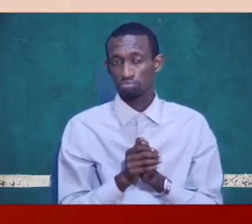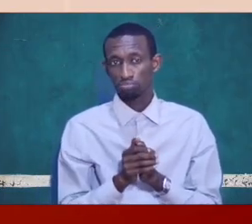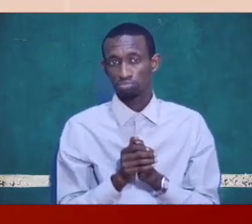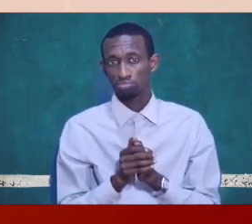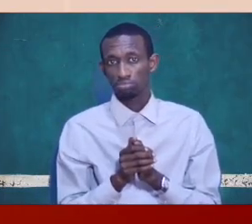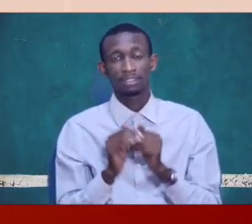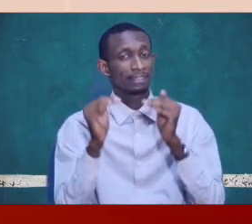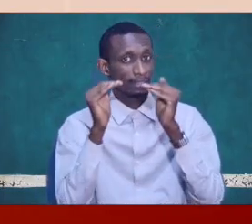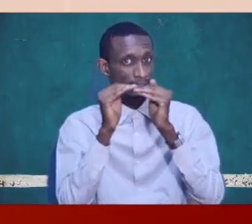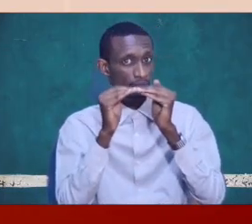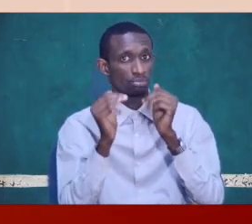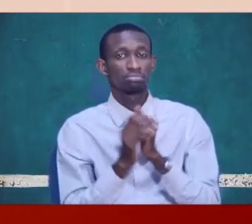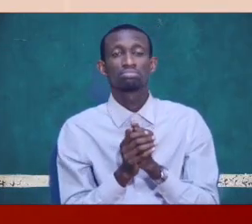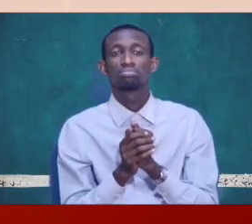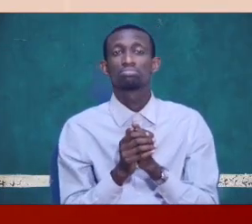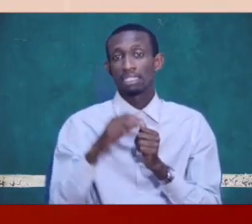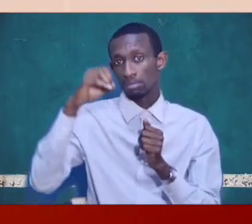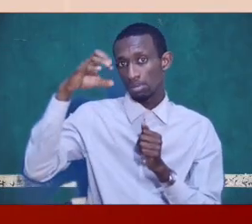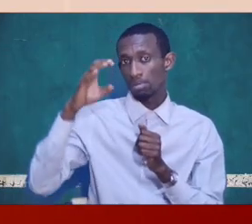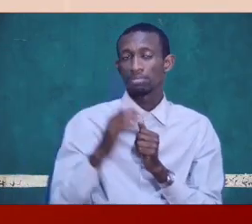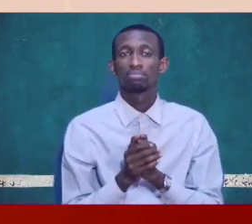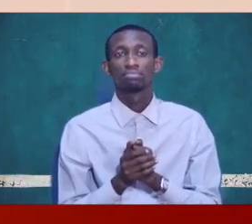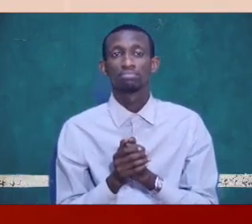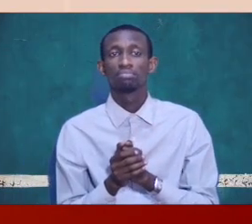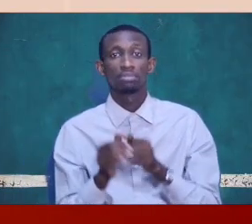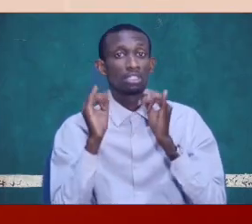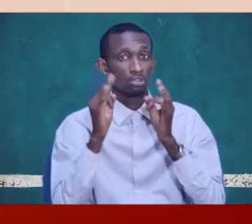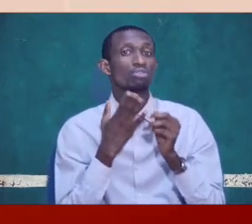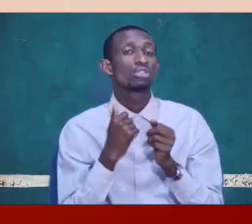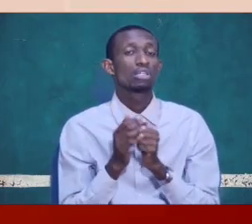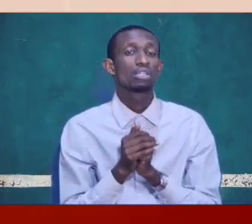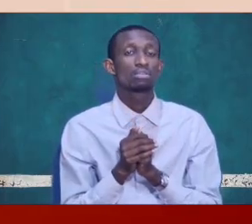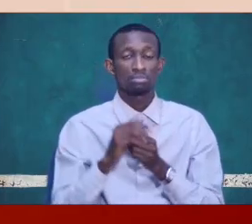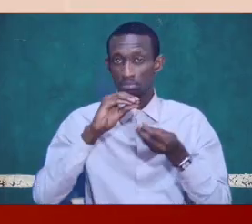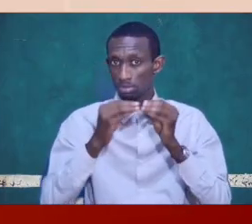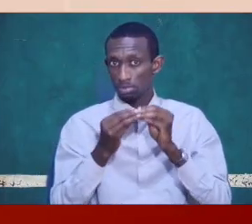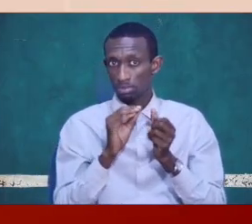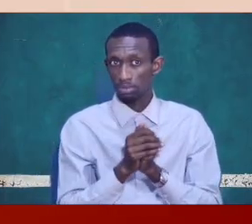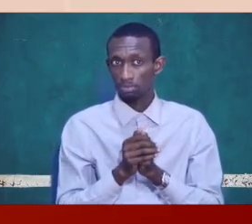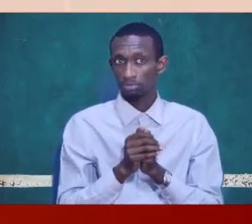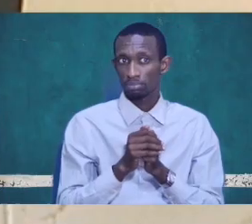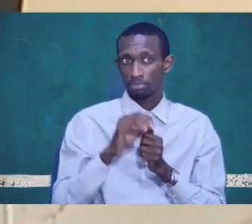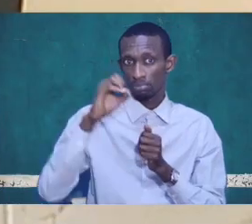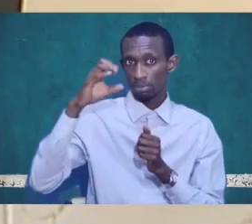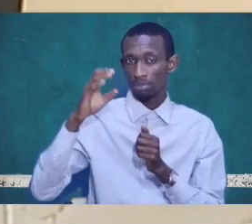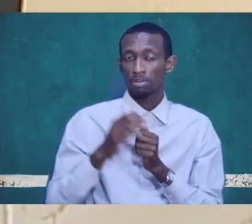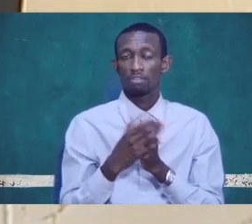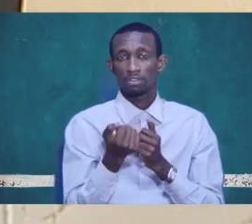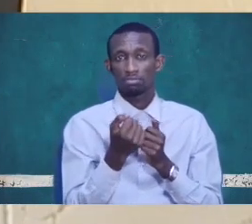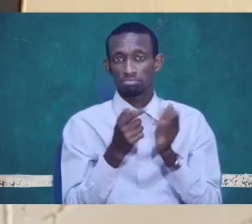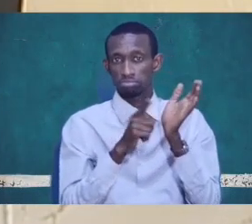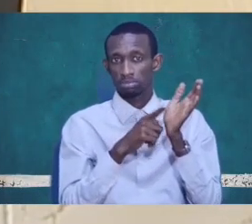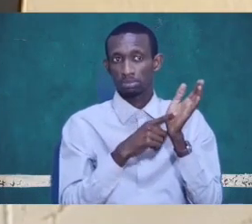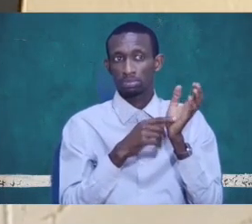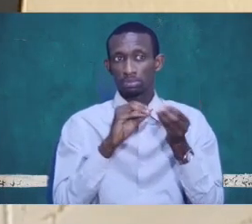number of electrons, we can deduce the number of protons in a neutral atom.